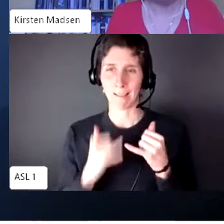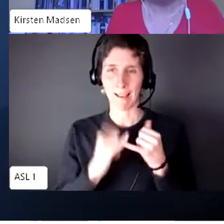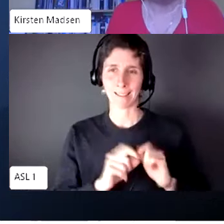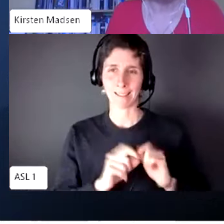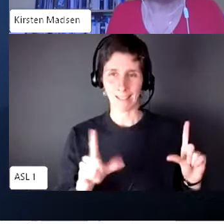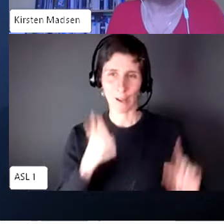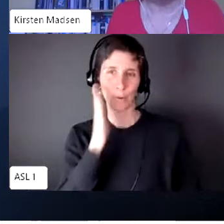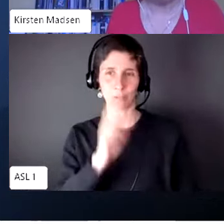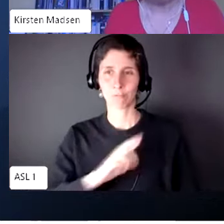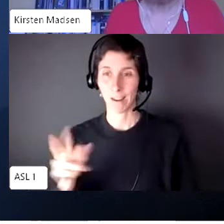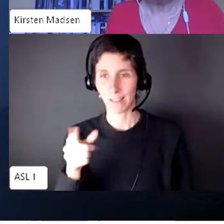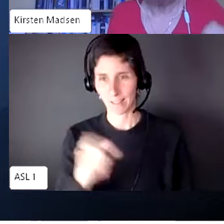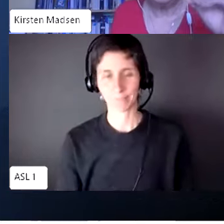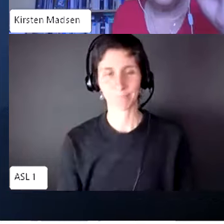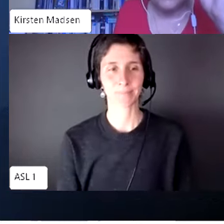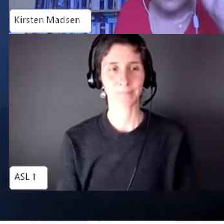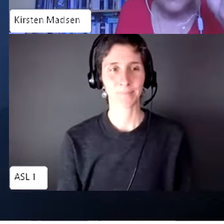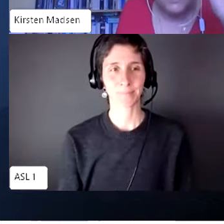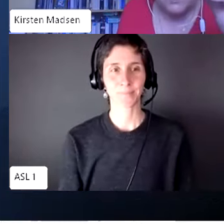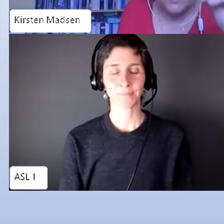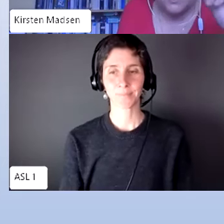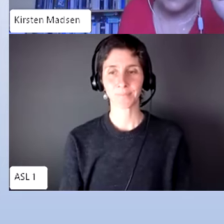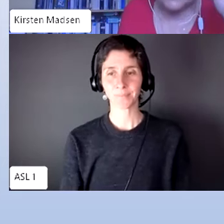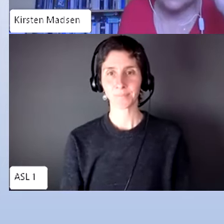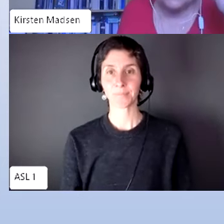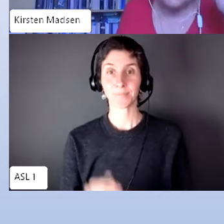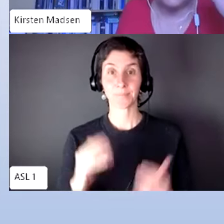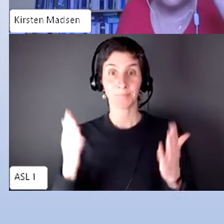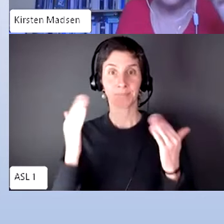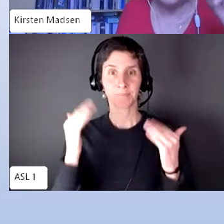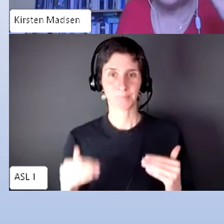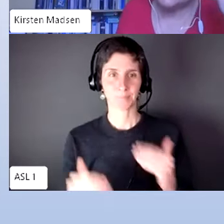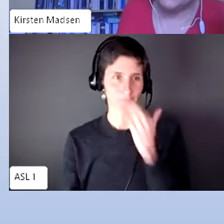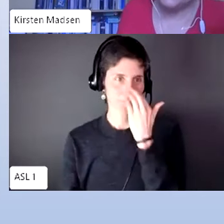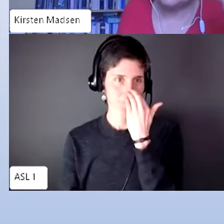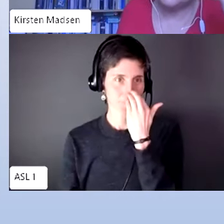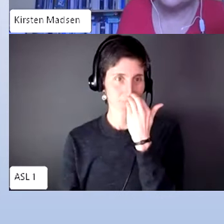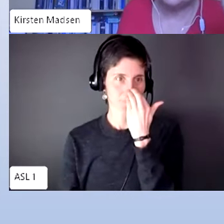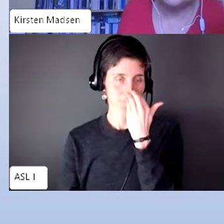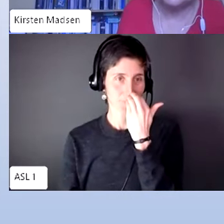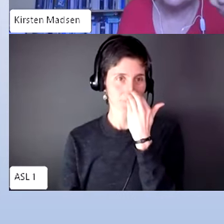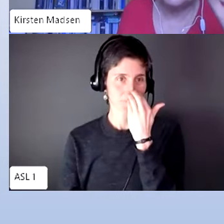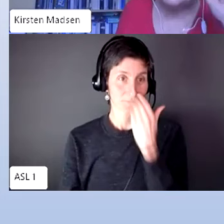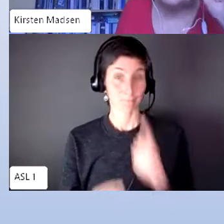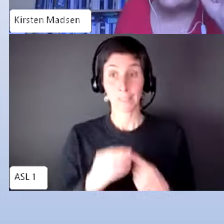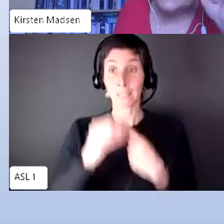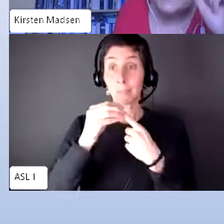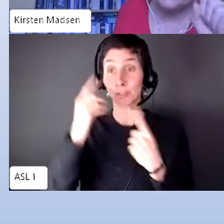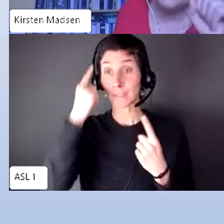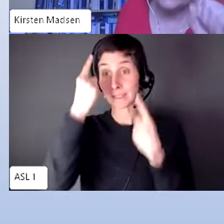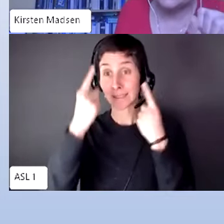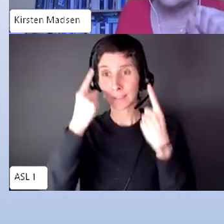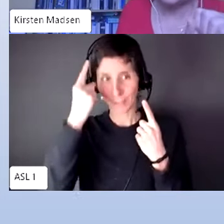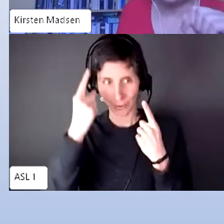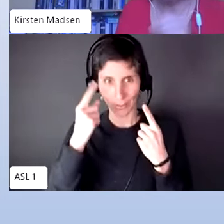So I'm going to move on to special consideration specific